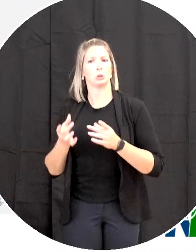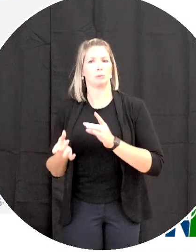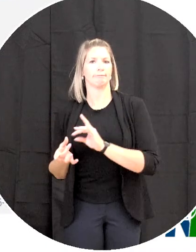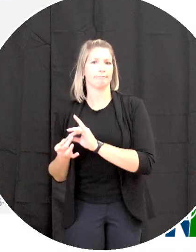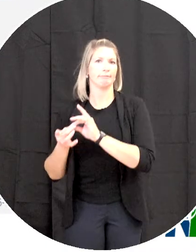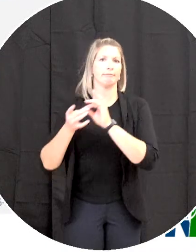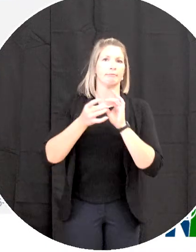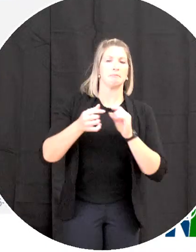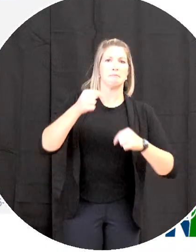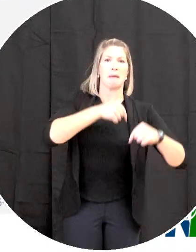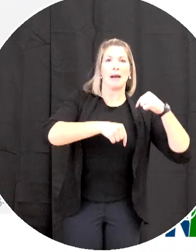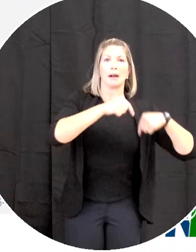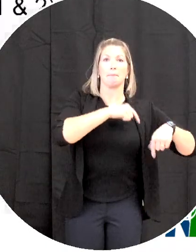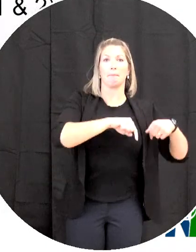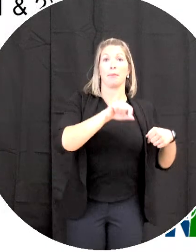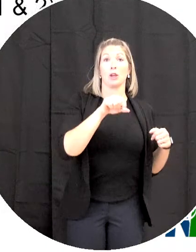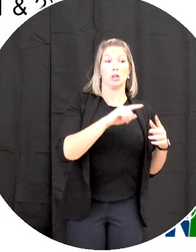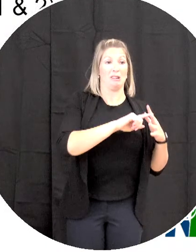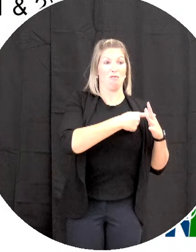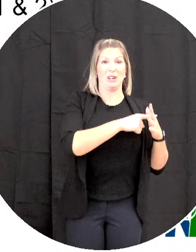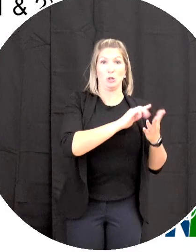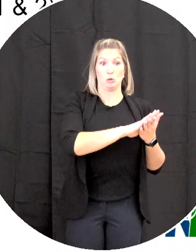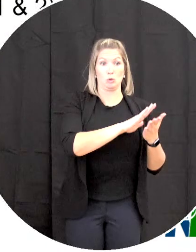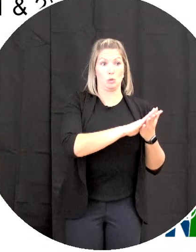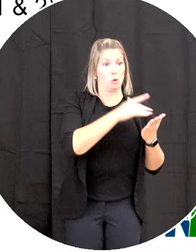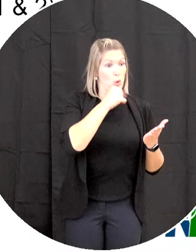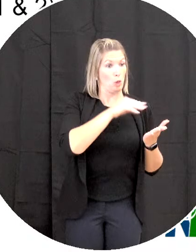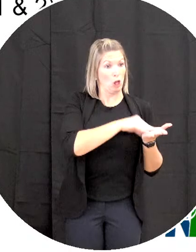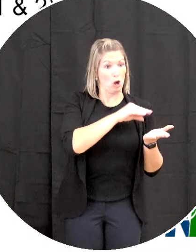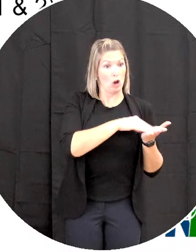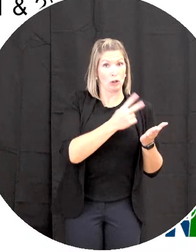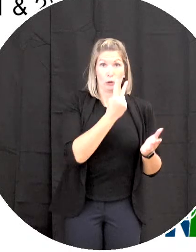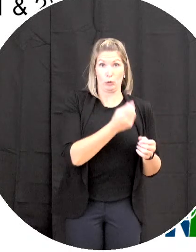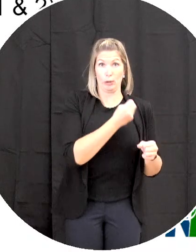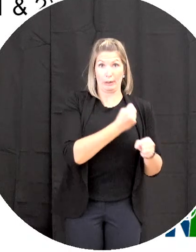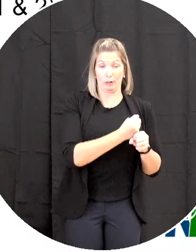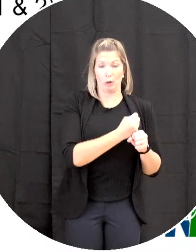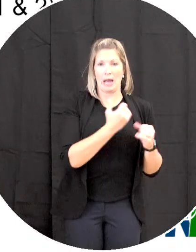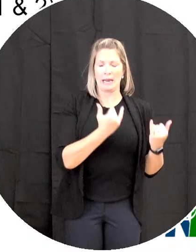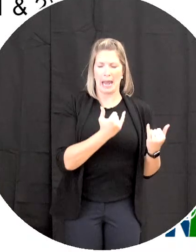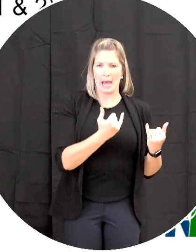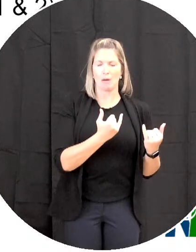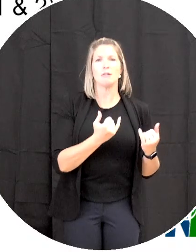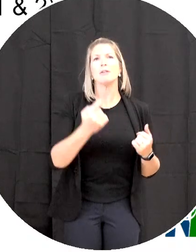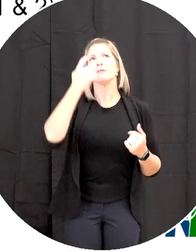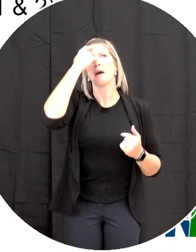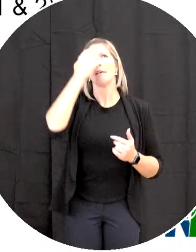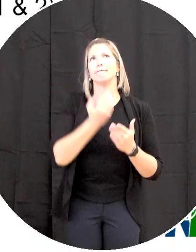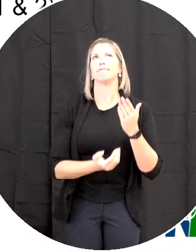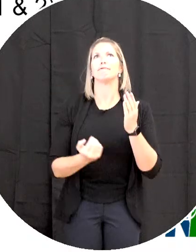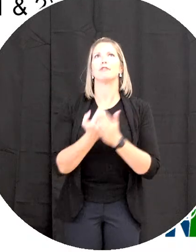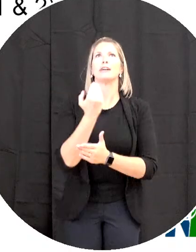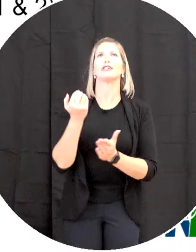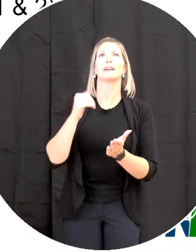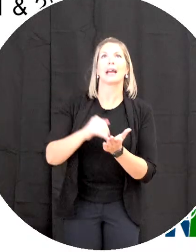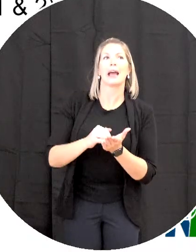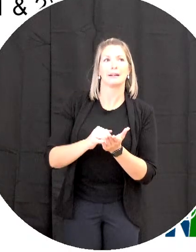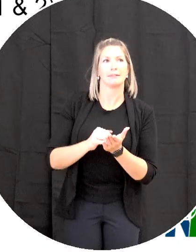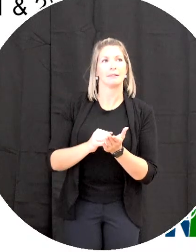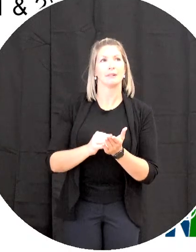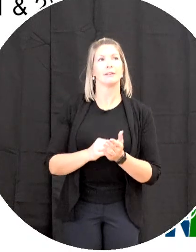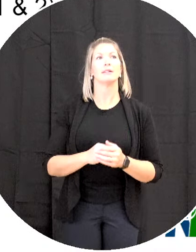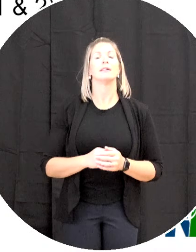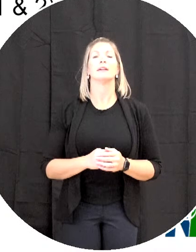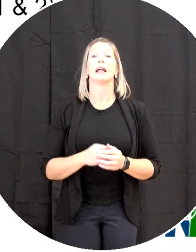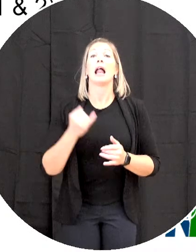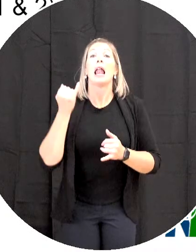ago into this process as well. So you'll see that illustrated on this slide. A couple of closeouts